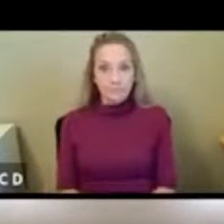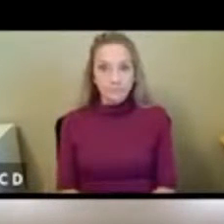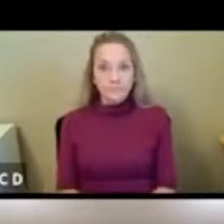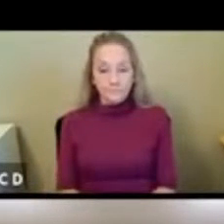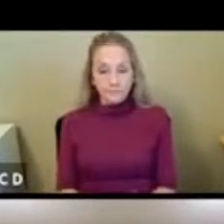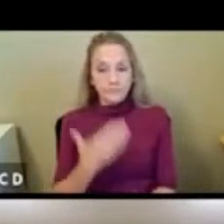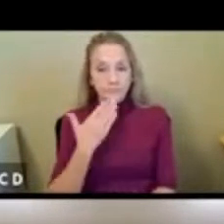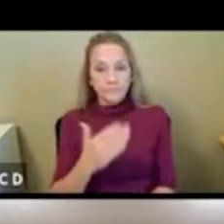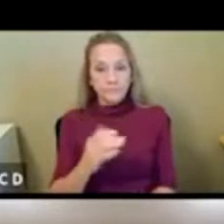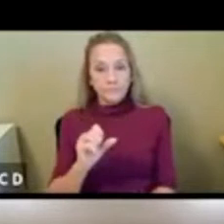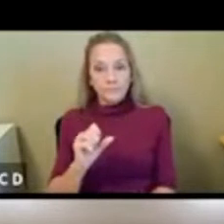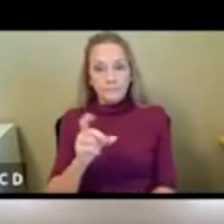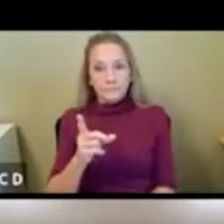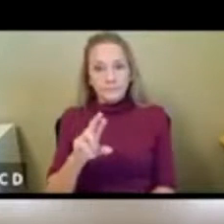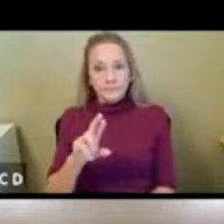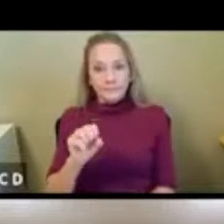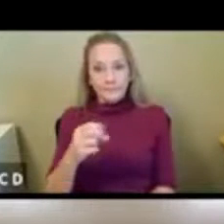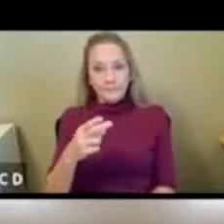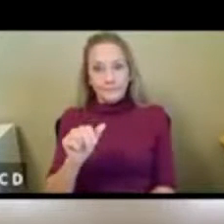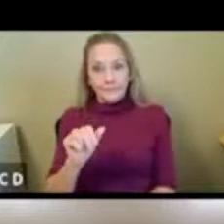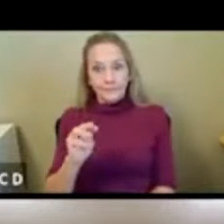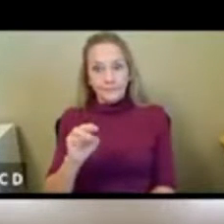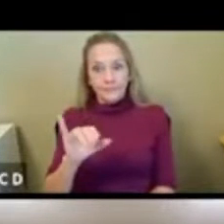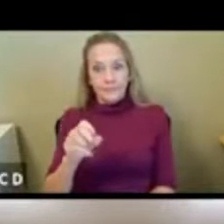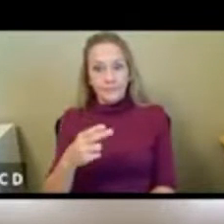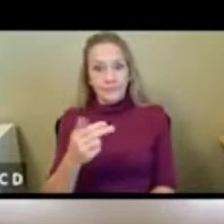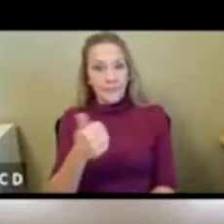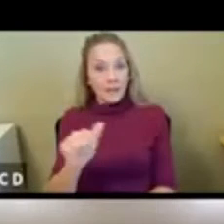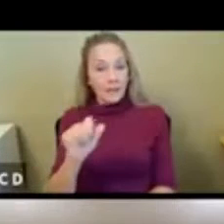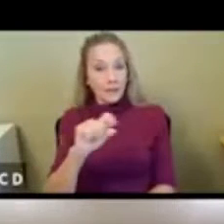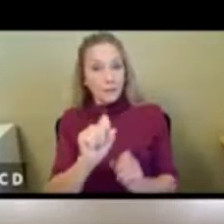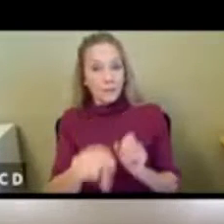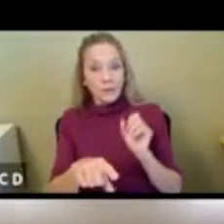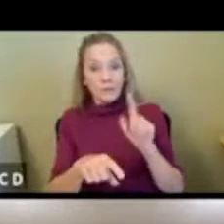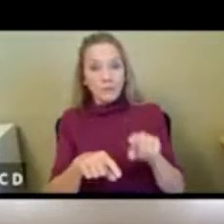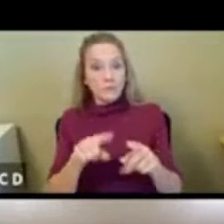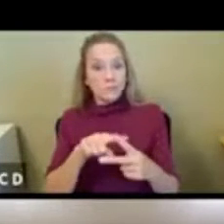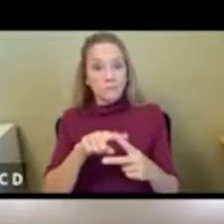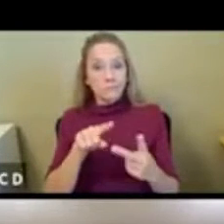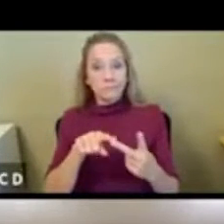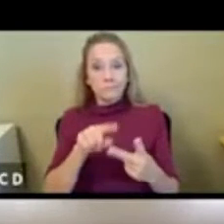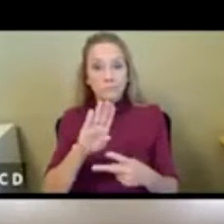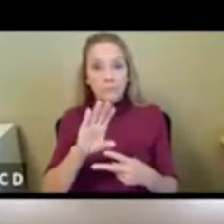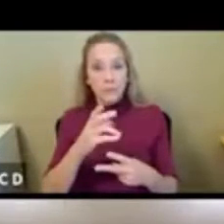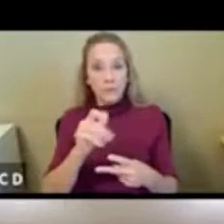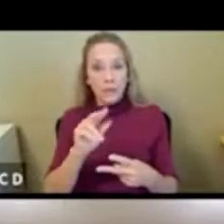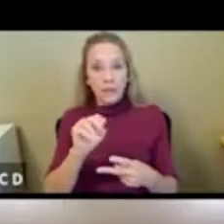Thanks, Dr. Shamia. Any questions for either Dr. Buchanan or Shamia?